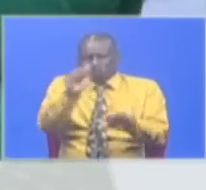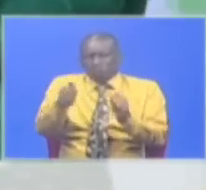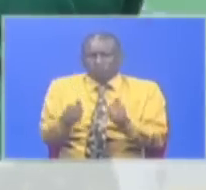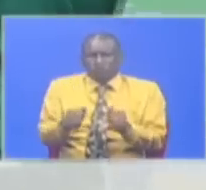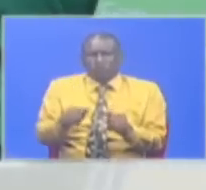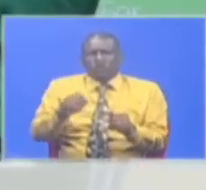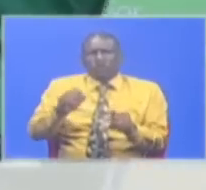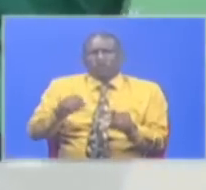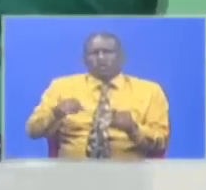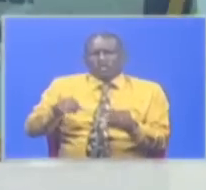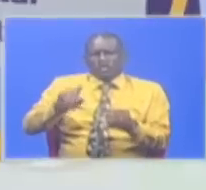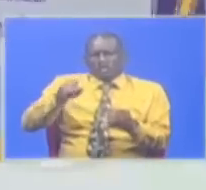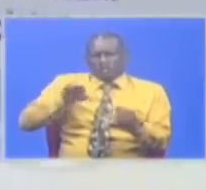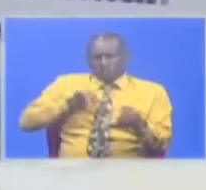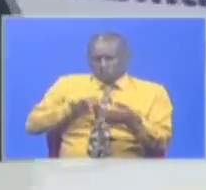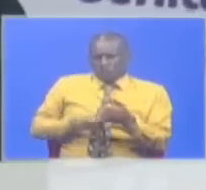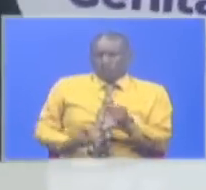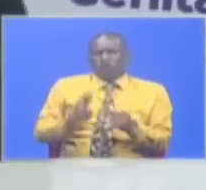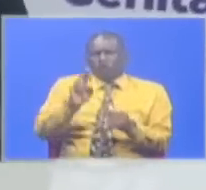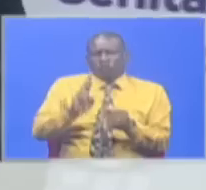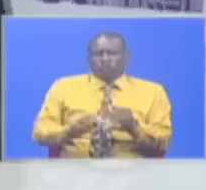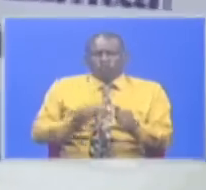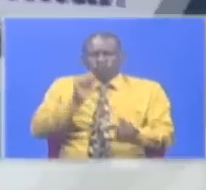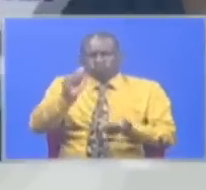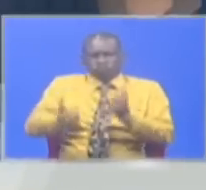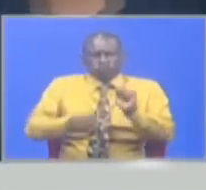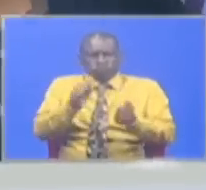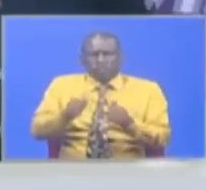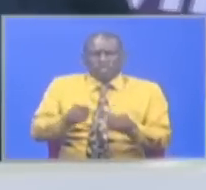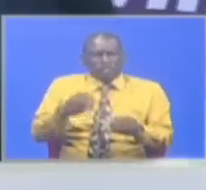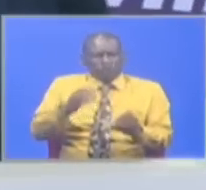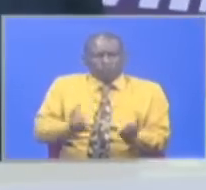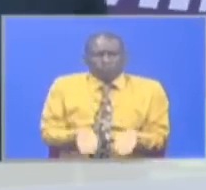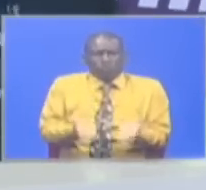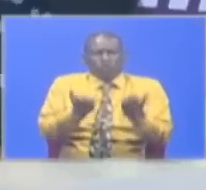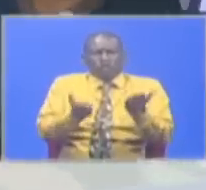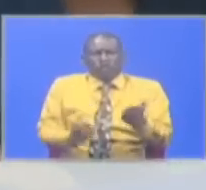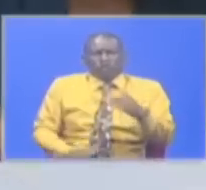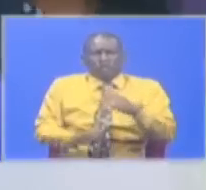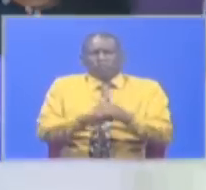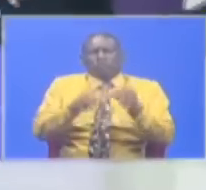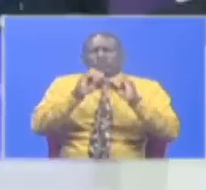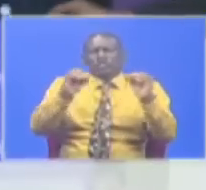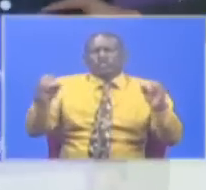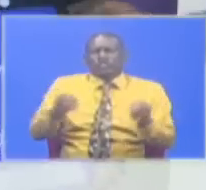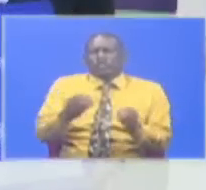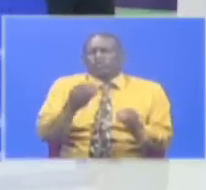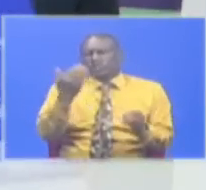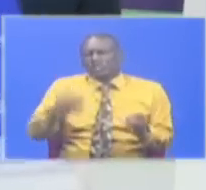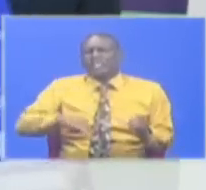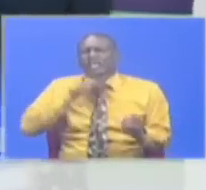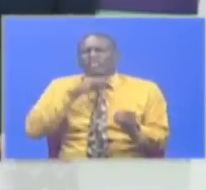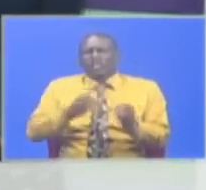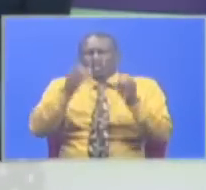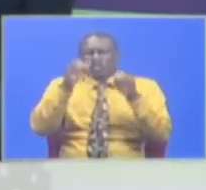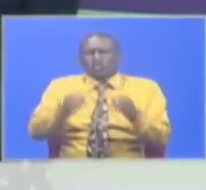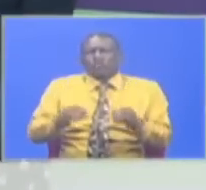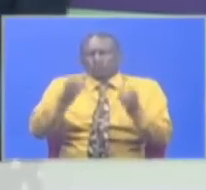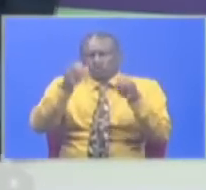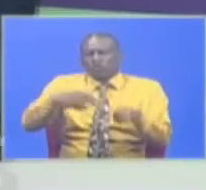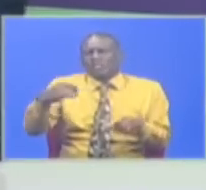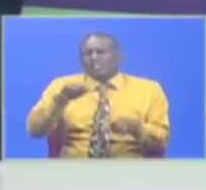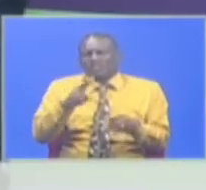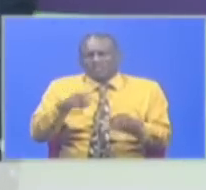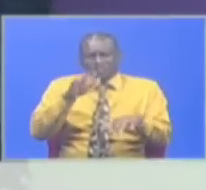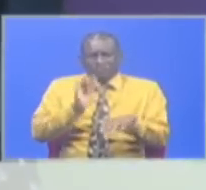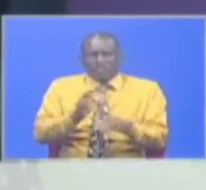Lady's Beyond Zero flagship seeks to promote zero maternal deaths, zero child marriages, zero new HIV infections, as well as zero